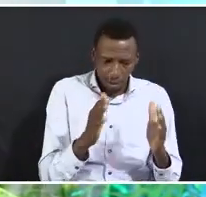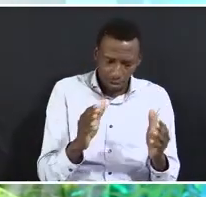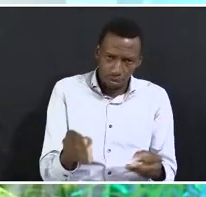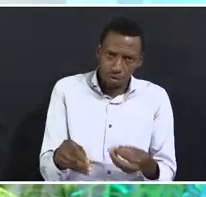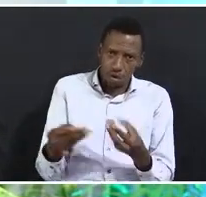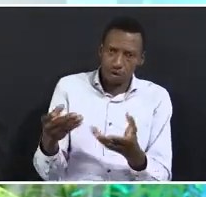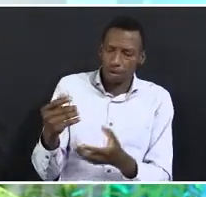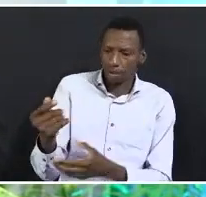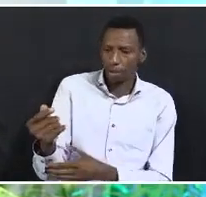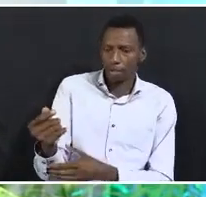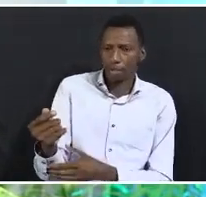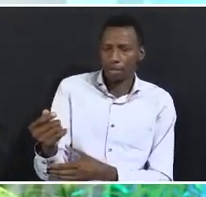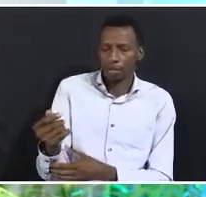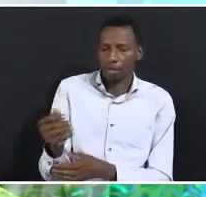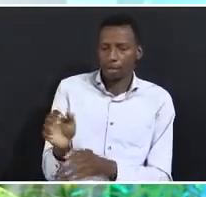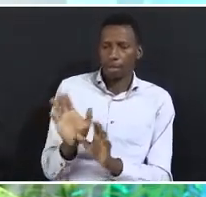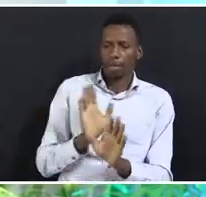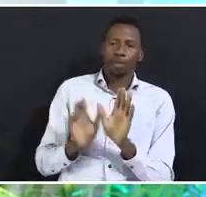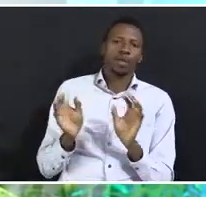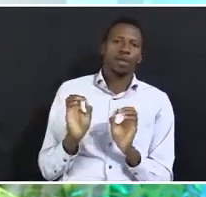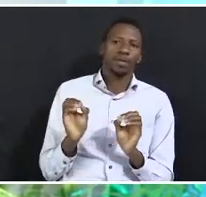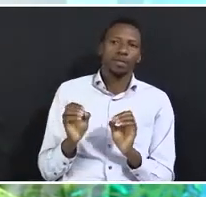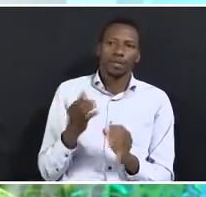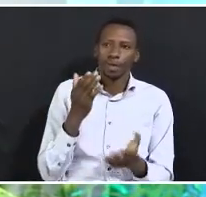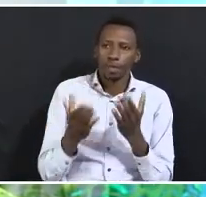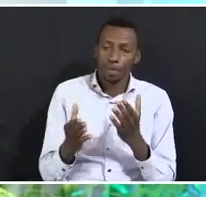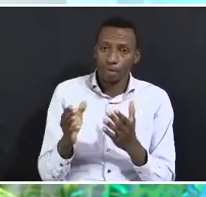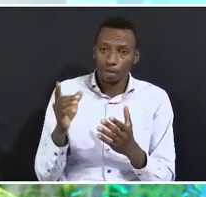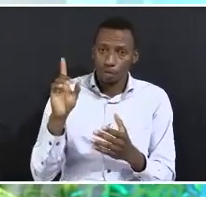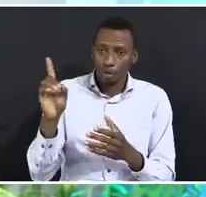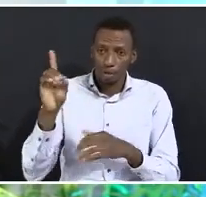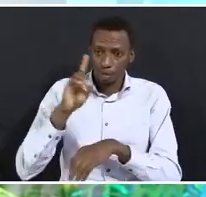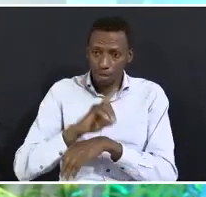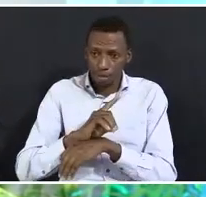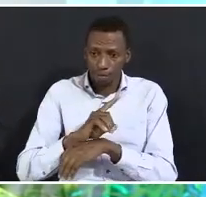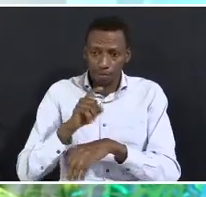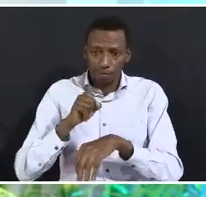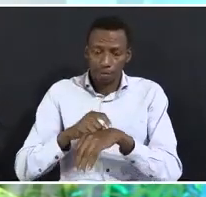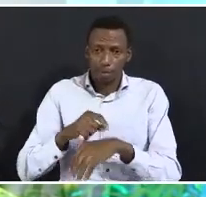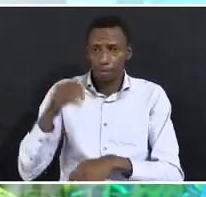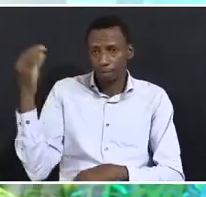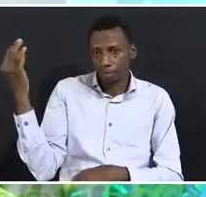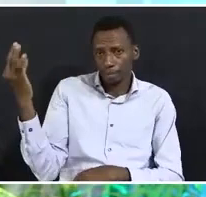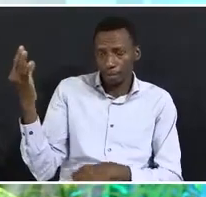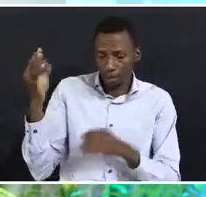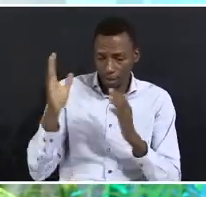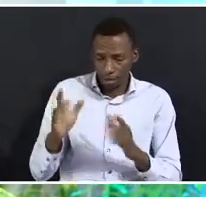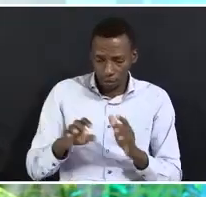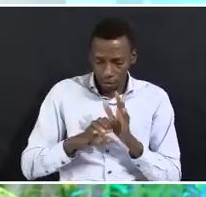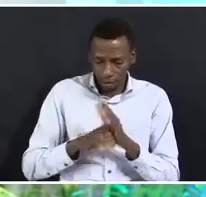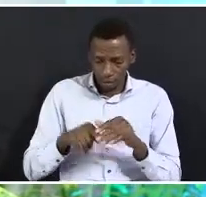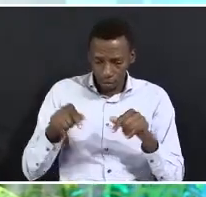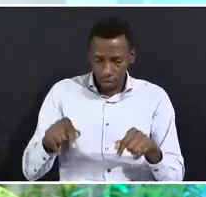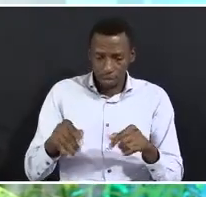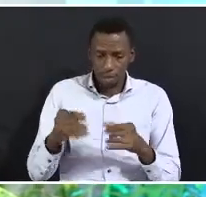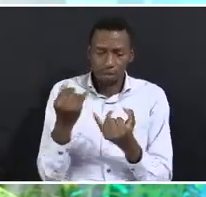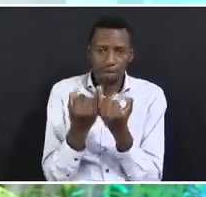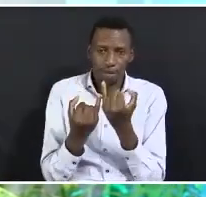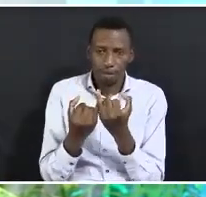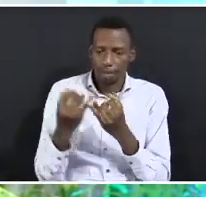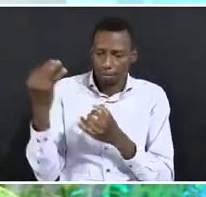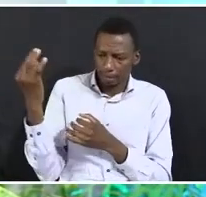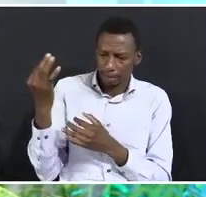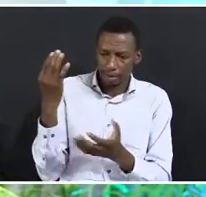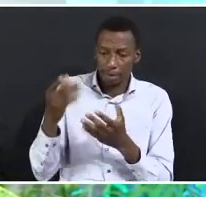which he could not resist. So maybe a day when the preacher, like this Sabbath, was preaching about the text, Eel